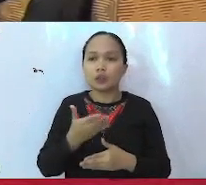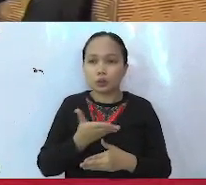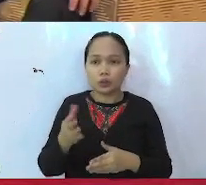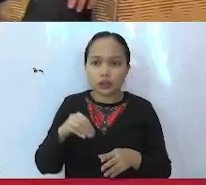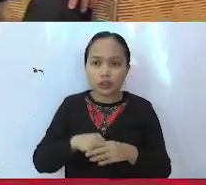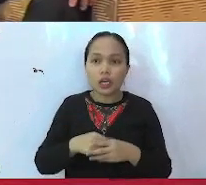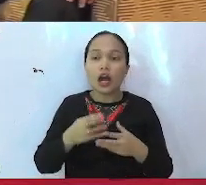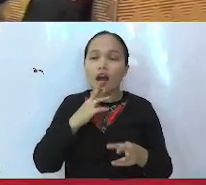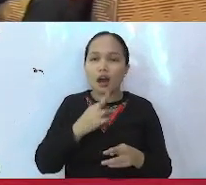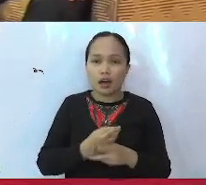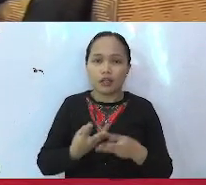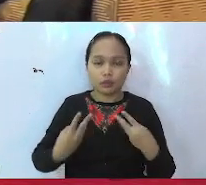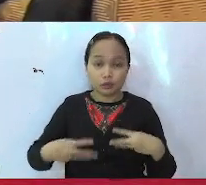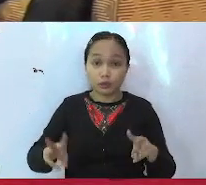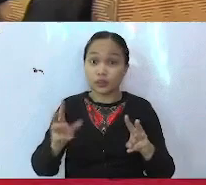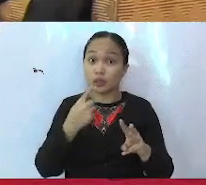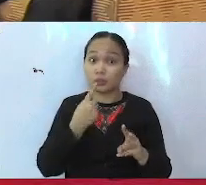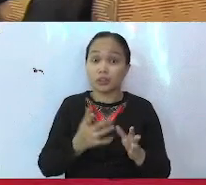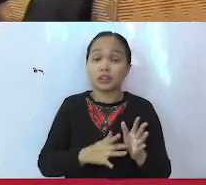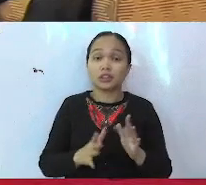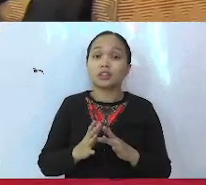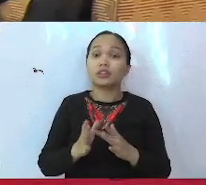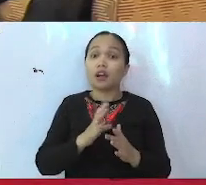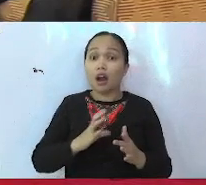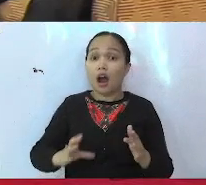am the way. The way.